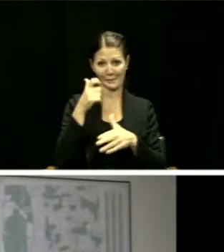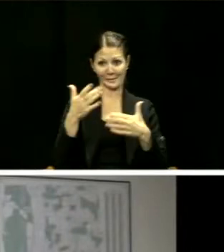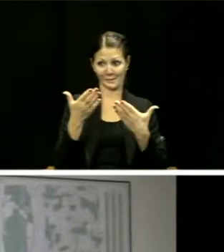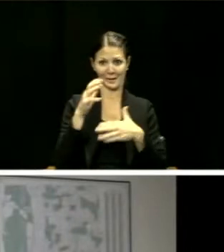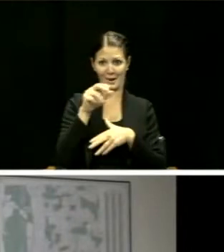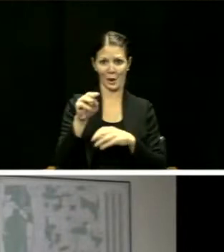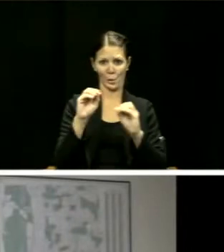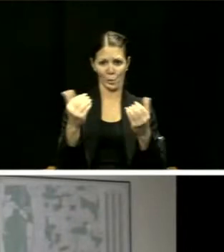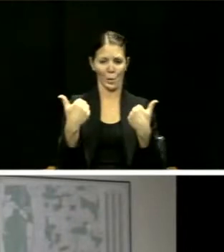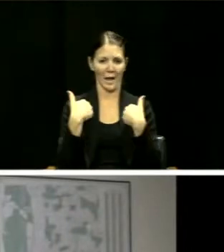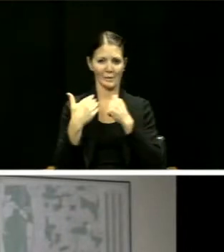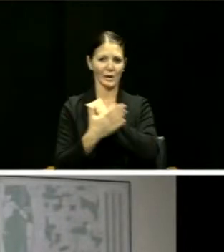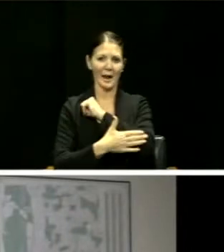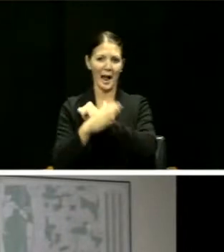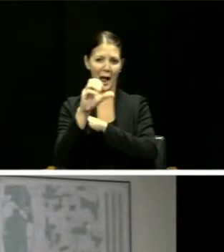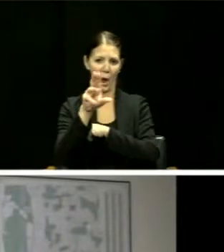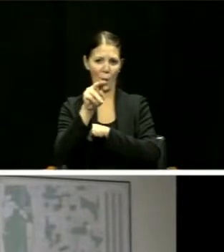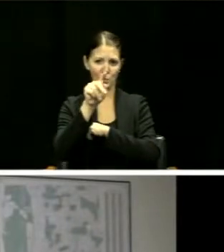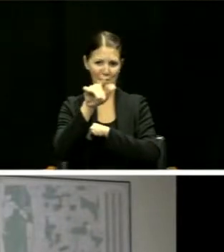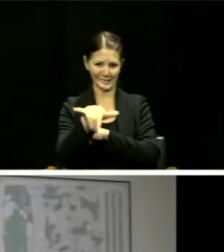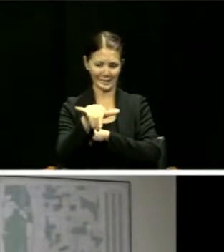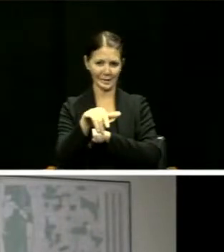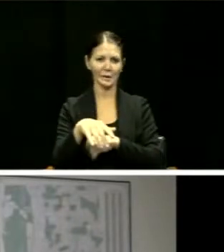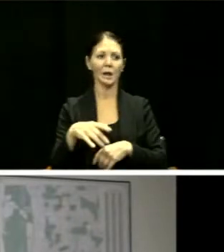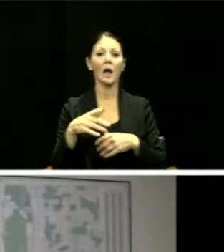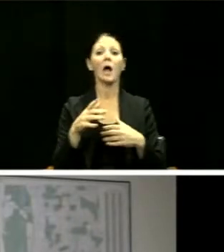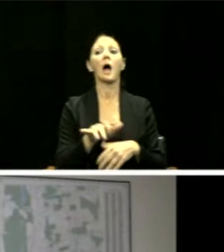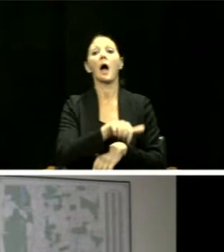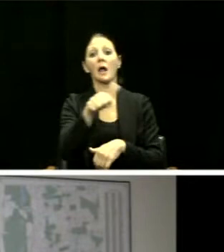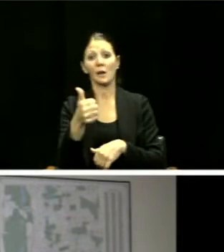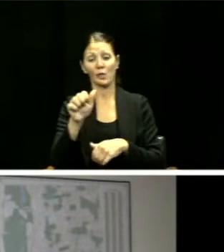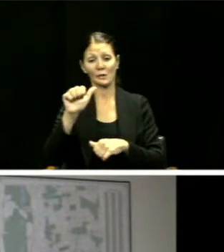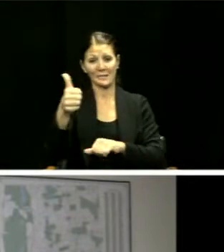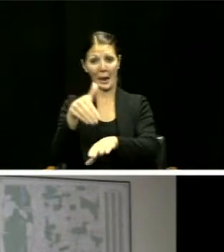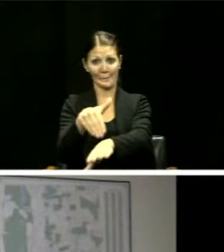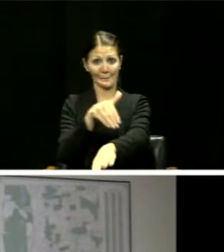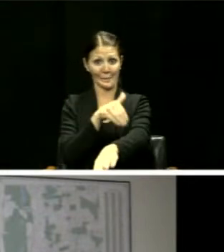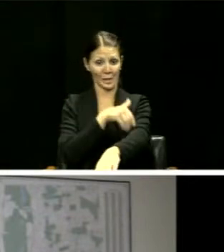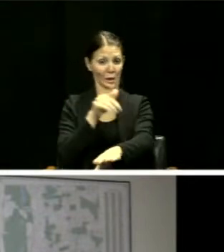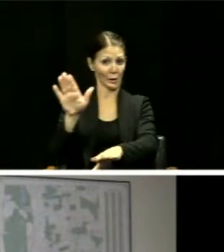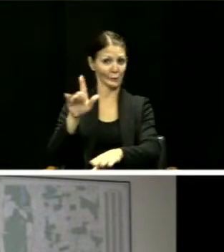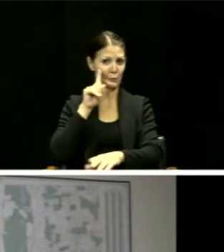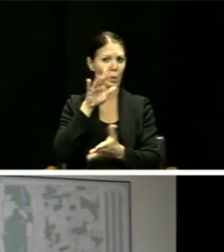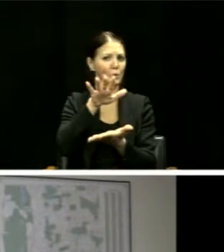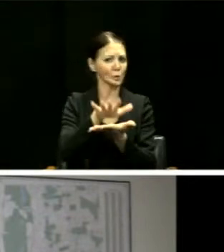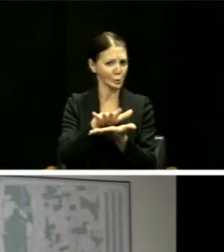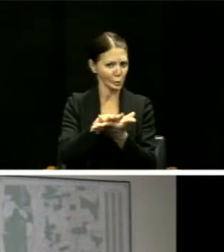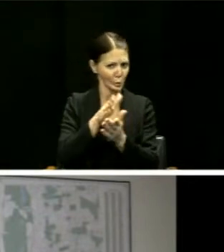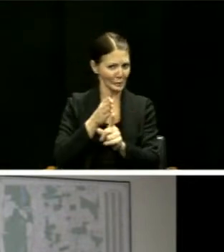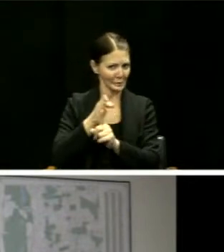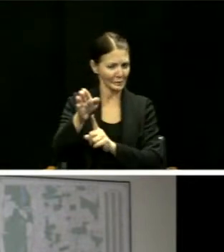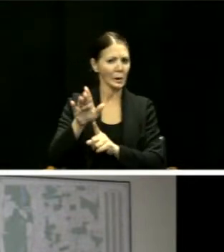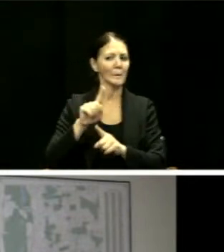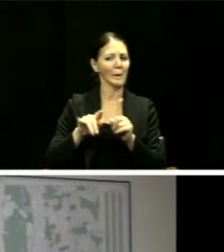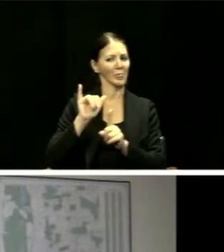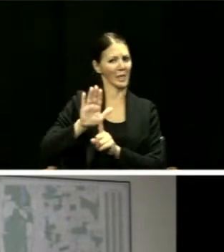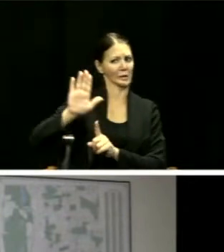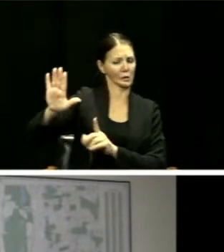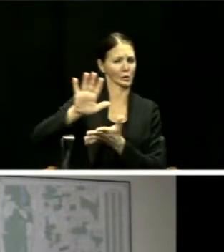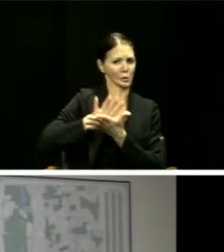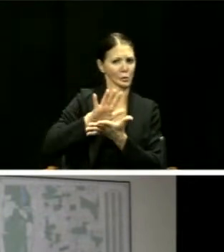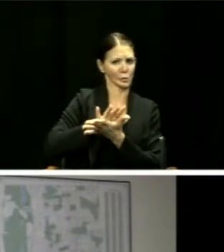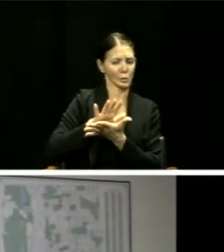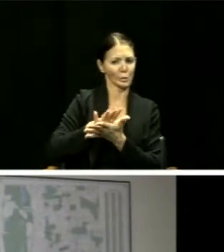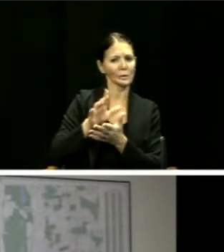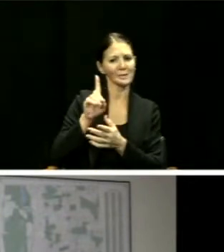And then there's on top of that another 10 million for the school district. But the school district is deciding on how to best